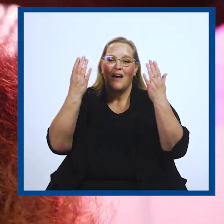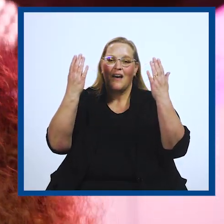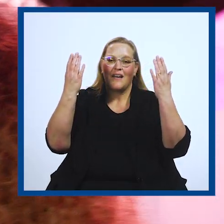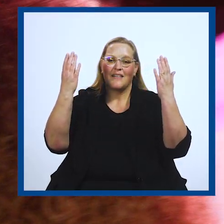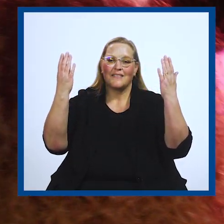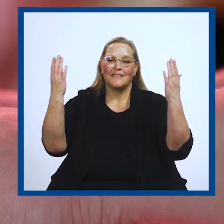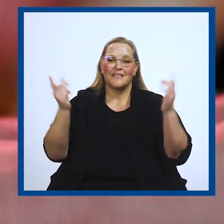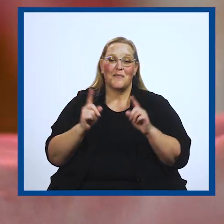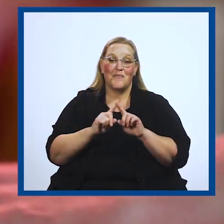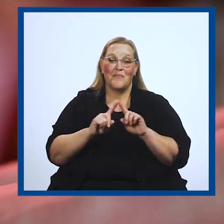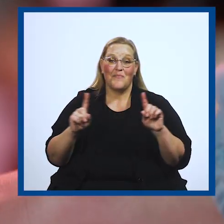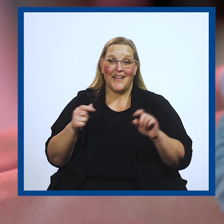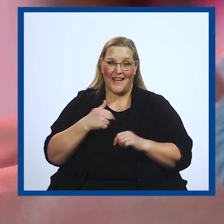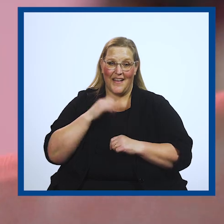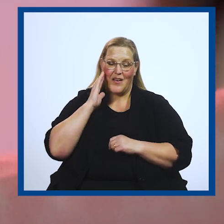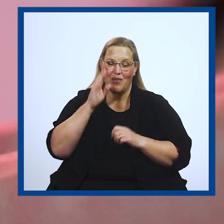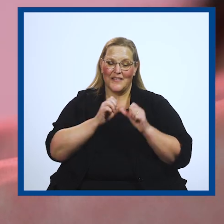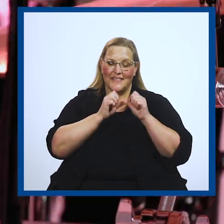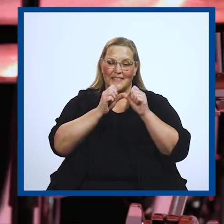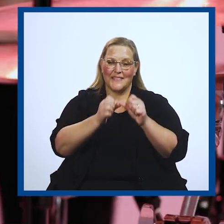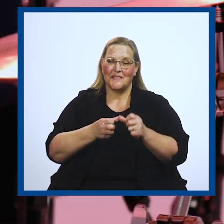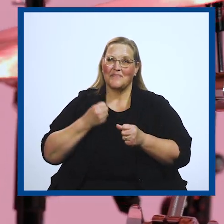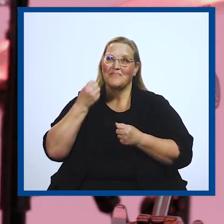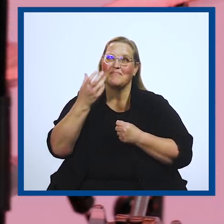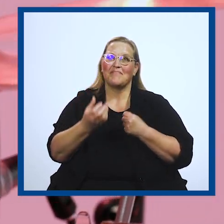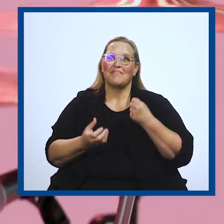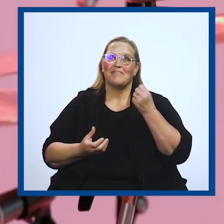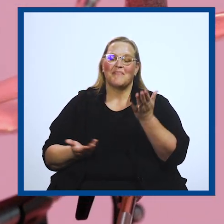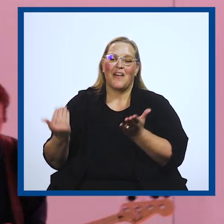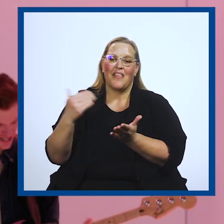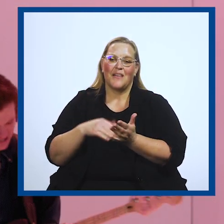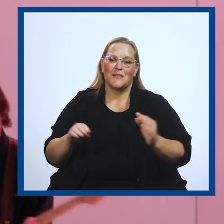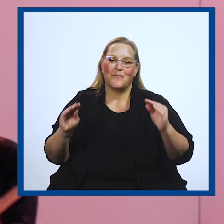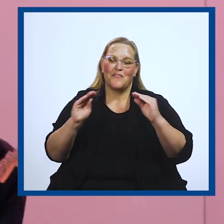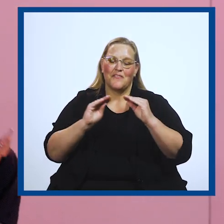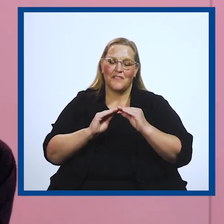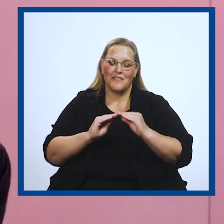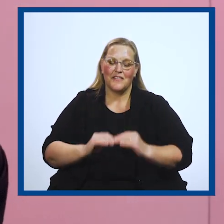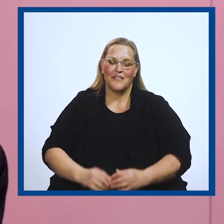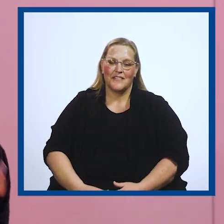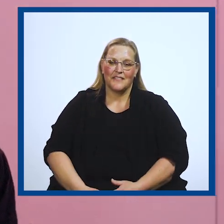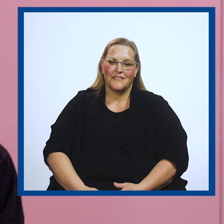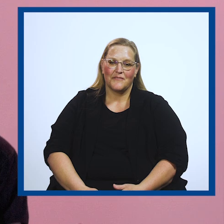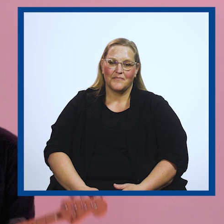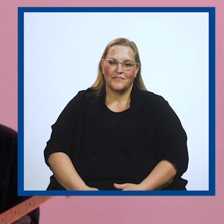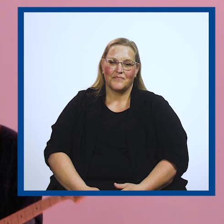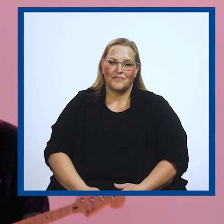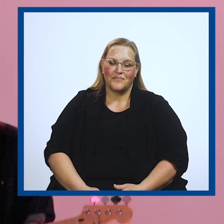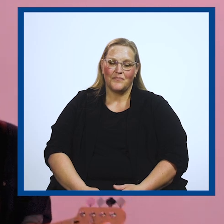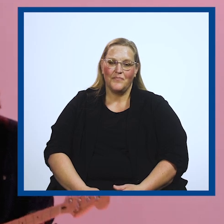hallelujah. Yet I will sing 1,000 more.